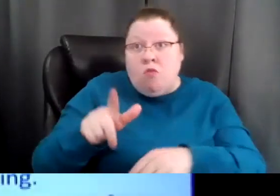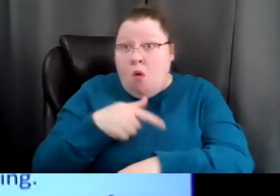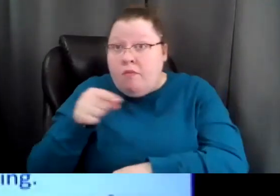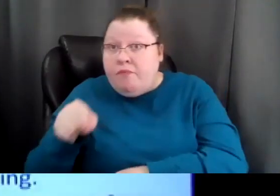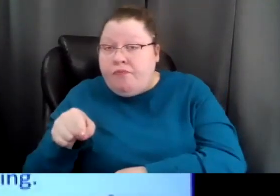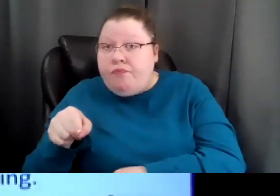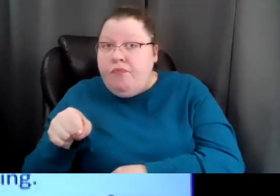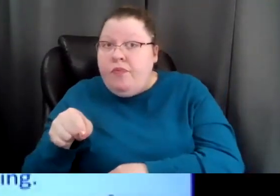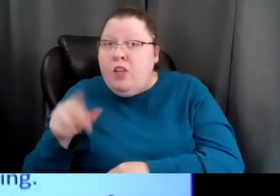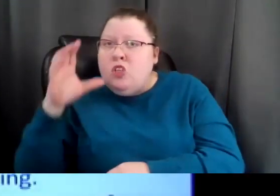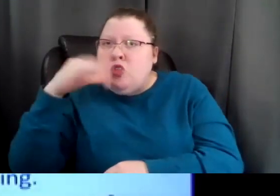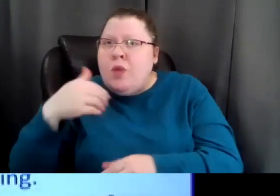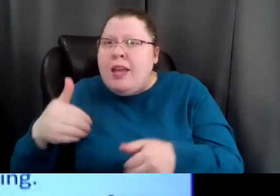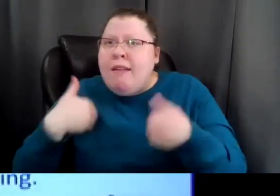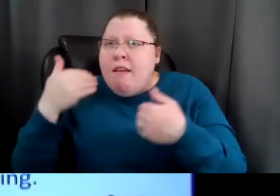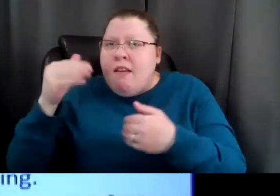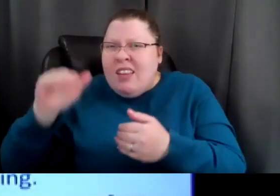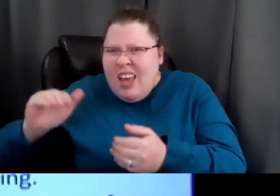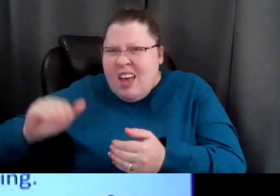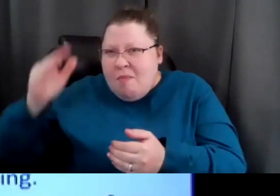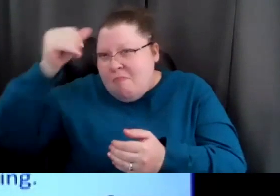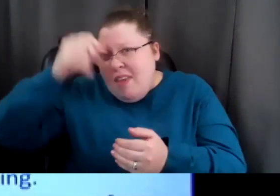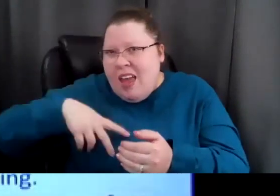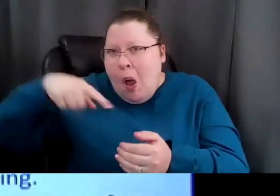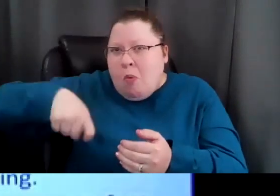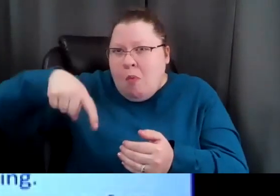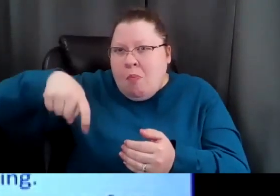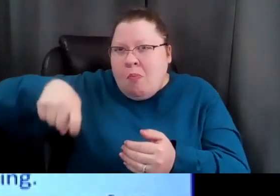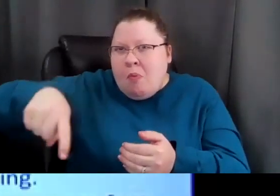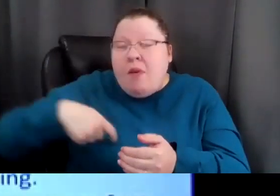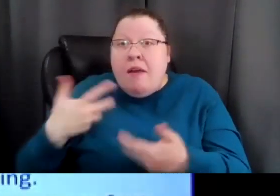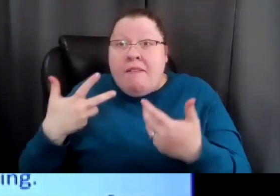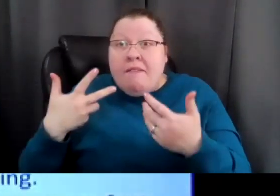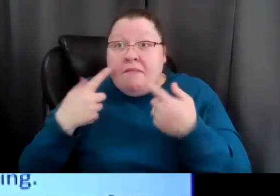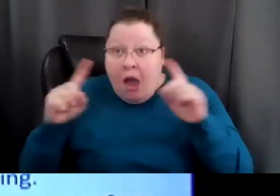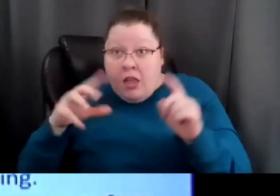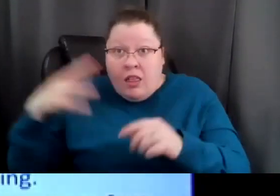one. The strange little man, hopping on one foot, finally left, for he had a meeting.